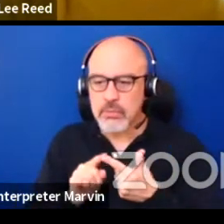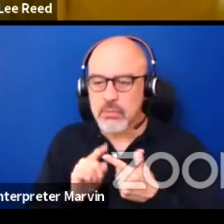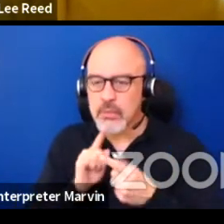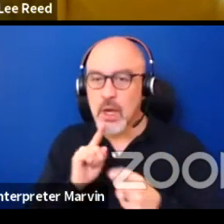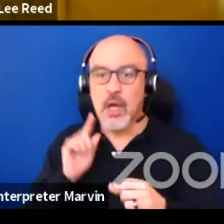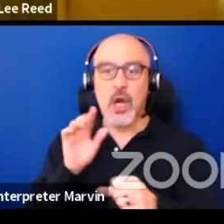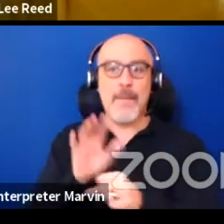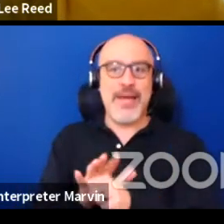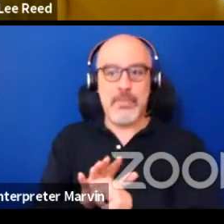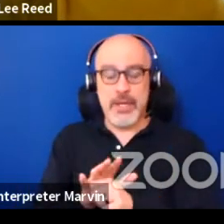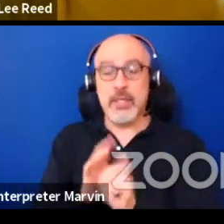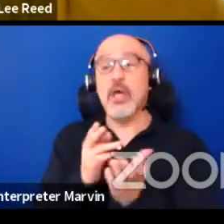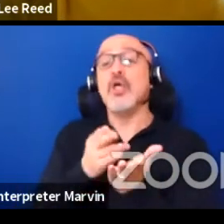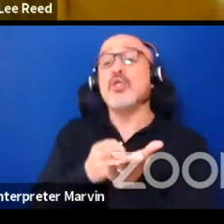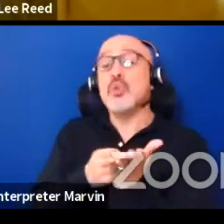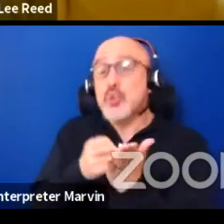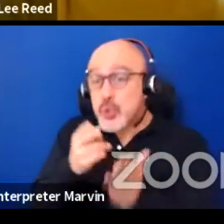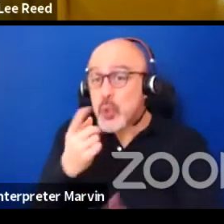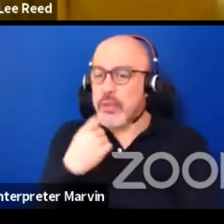to truth-telling is another,